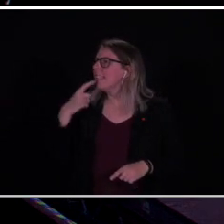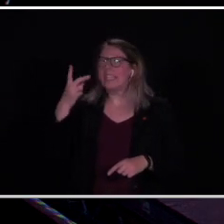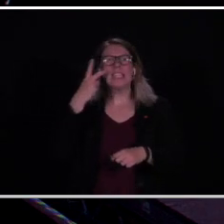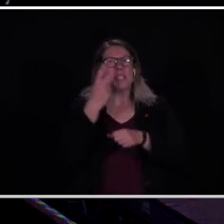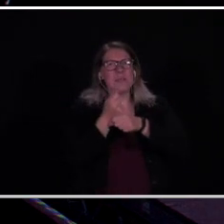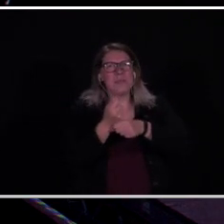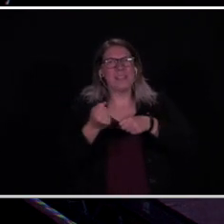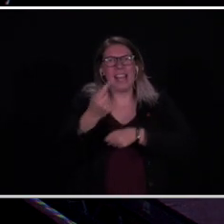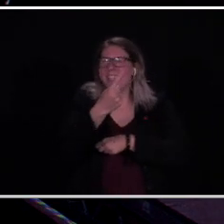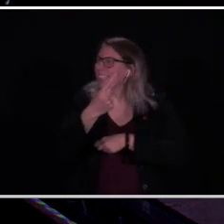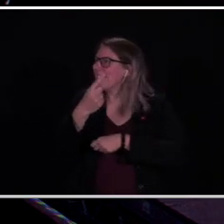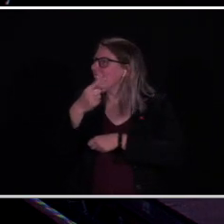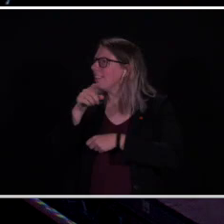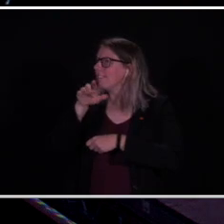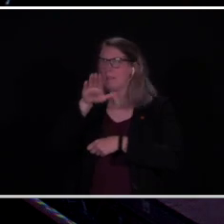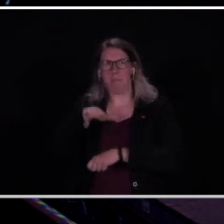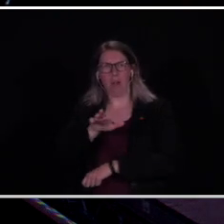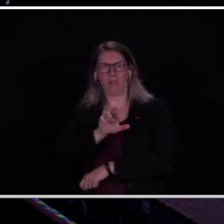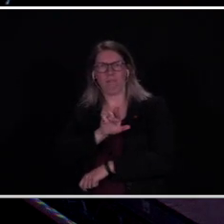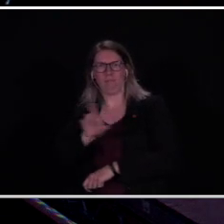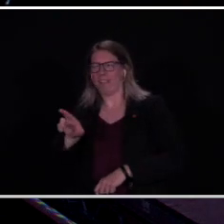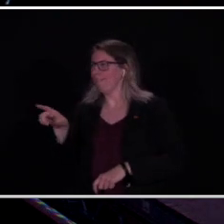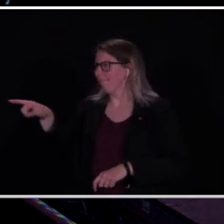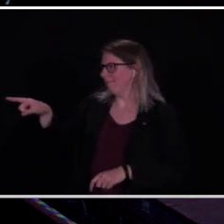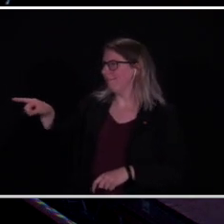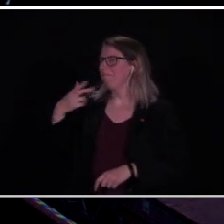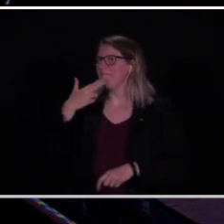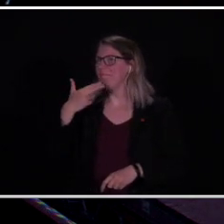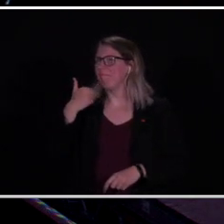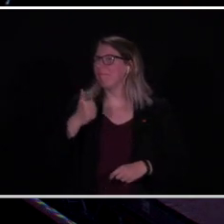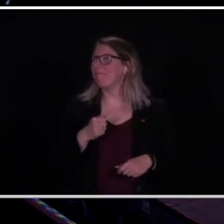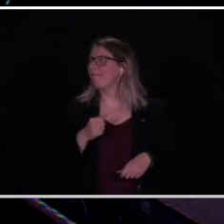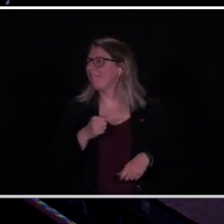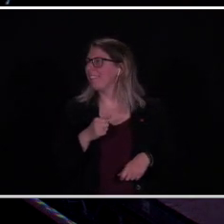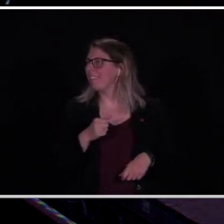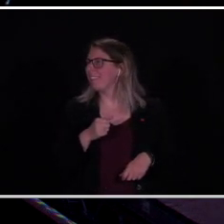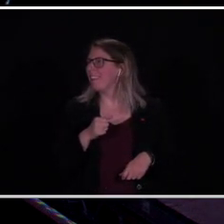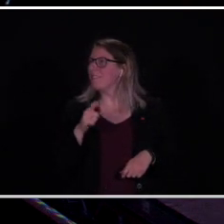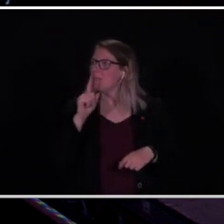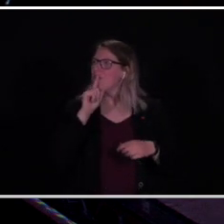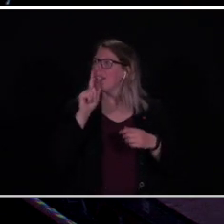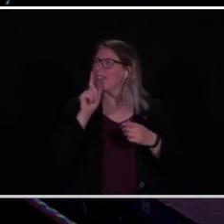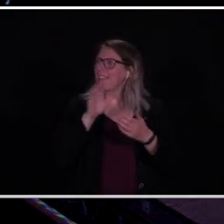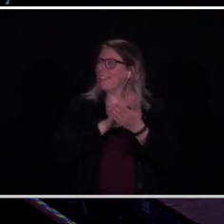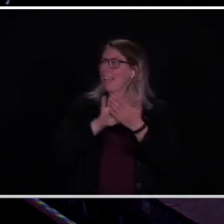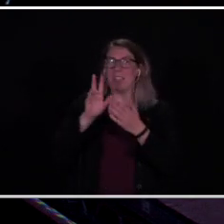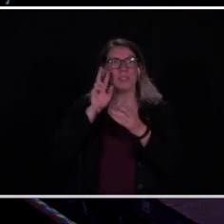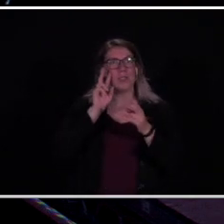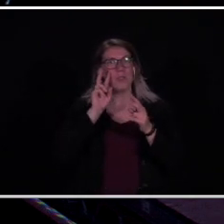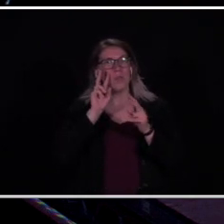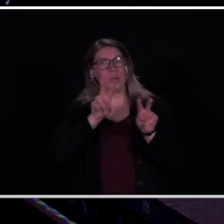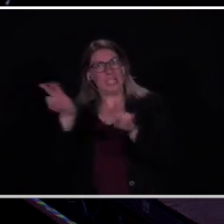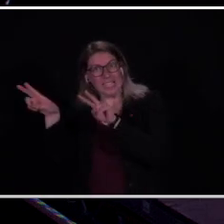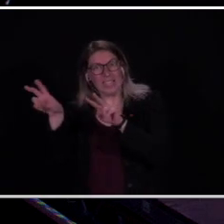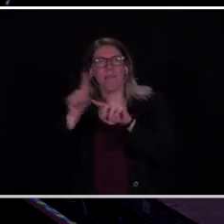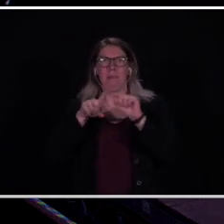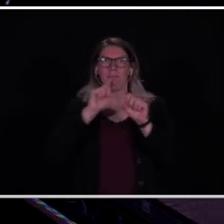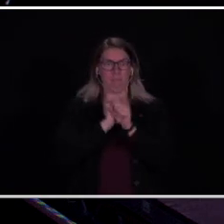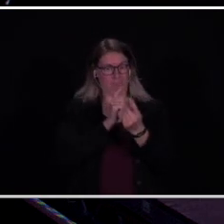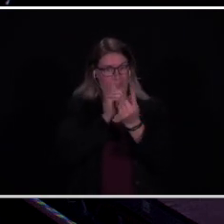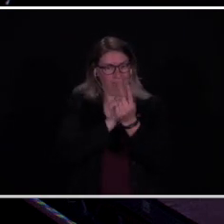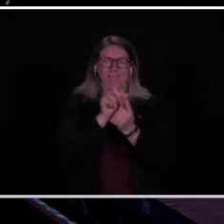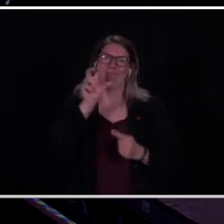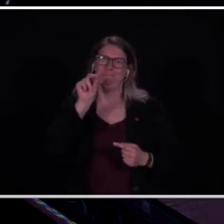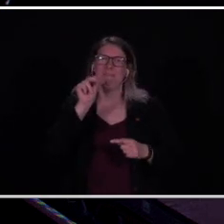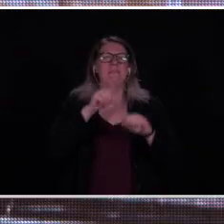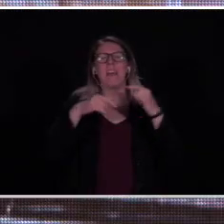year. That's the Godies down in the lower left there. And yeah, we're seeing everybody again, but it's not quite as we had thought it might be, but